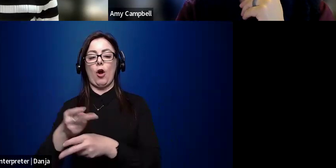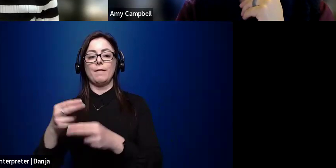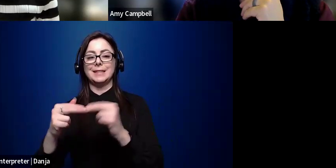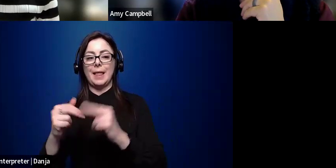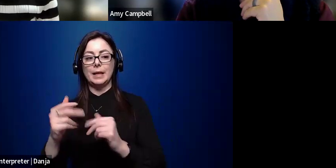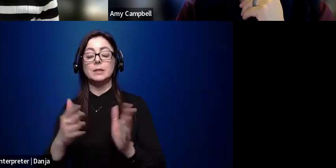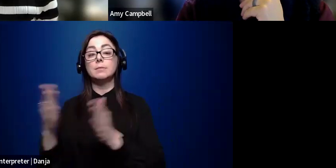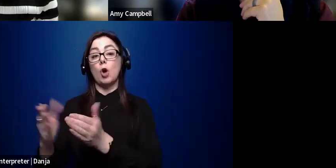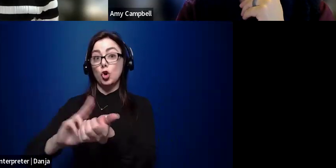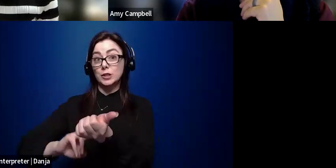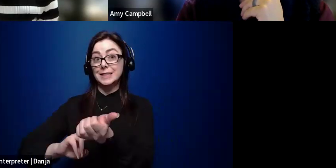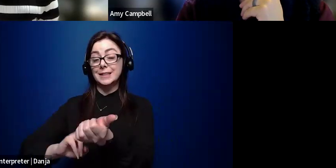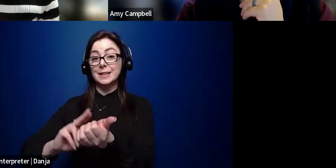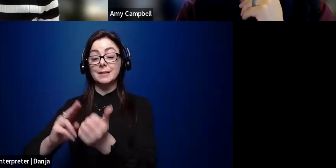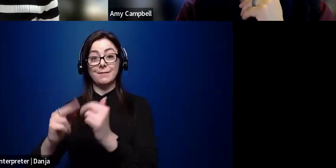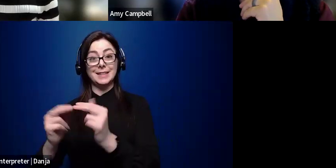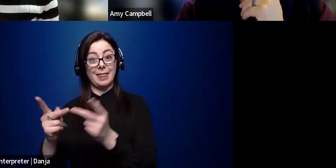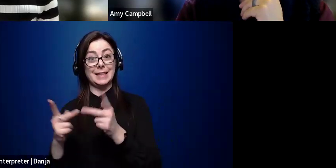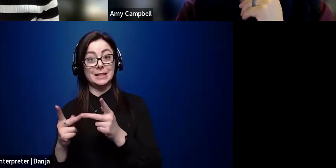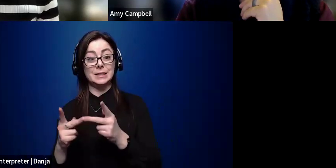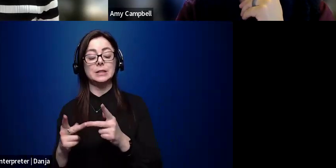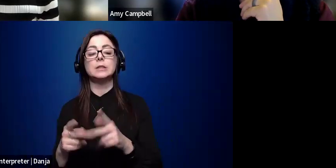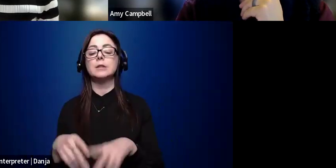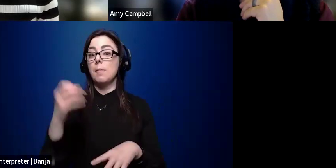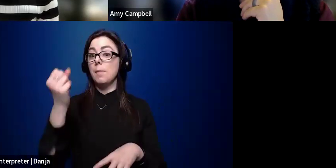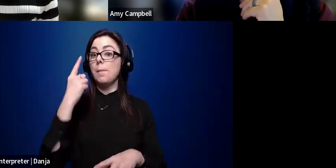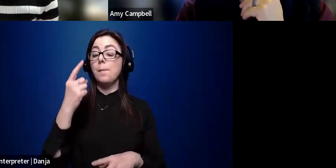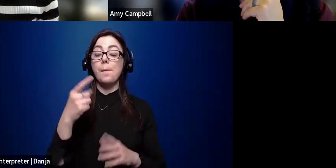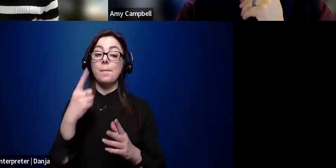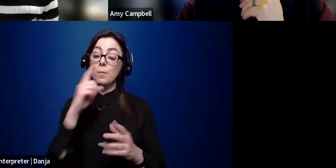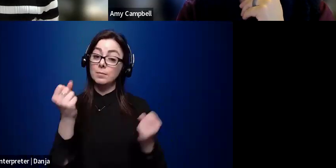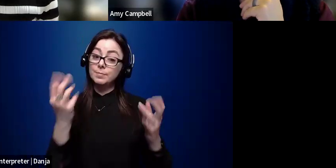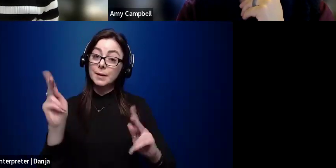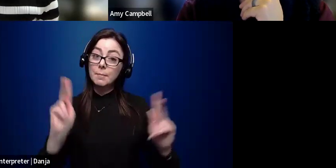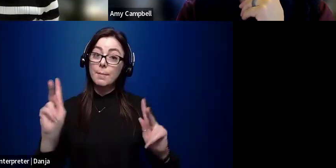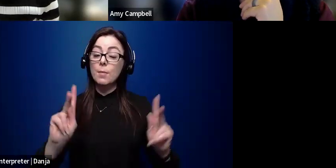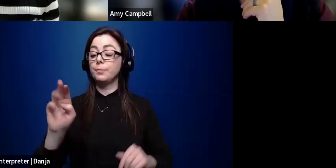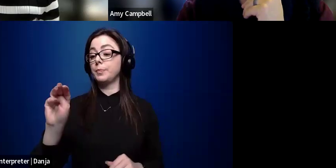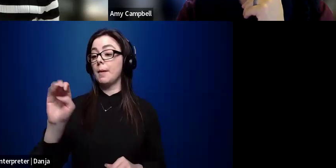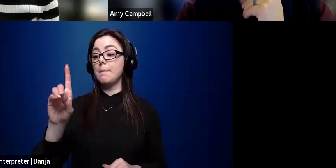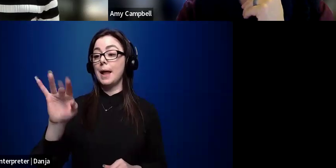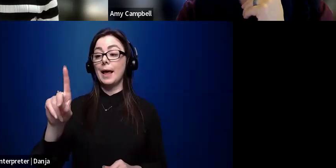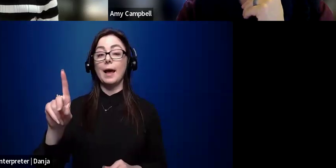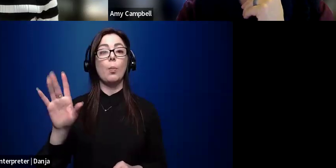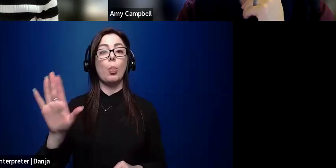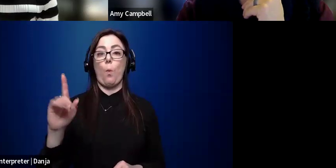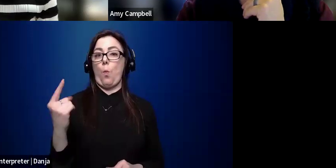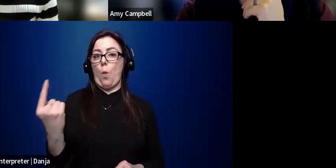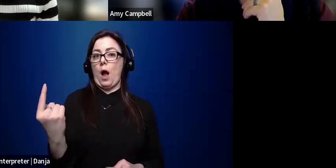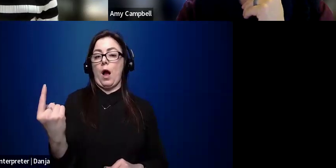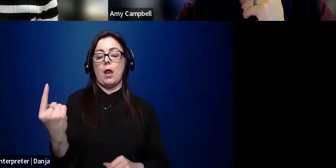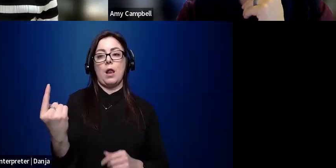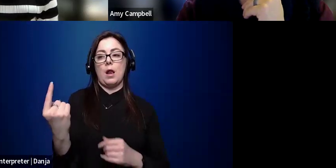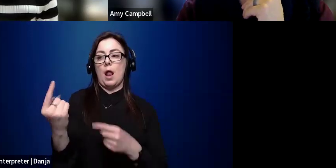today is that for many people, Medicaid is their only option. It's their only option for healthcare. It's their only